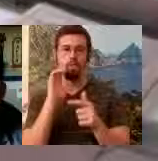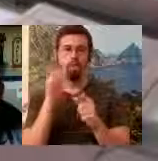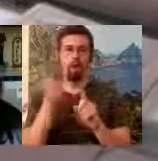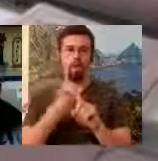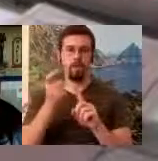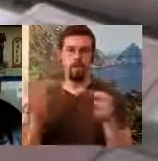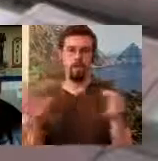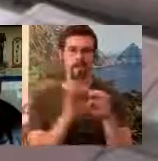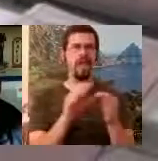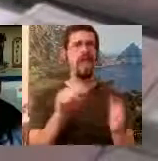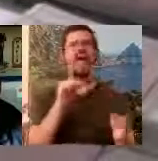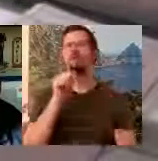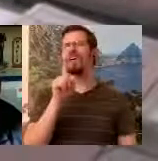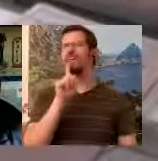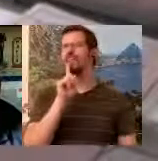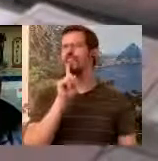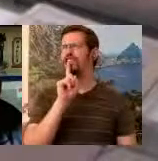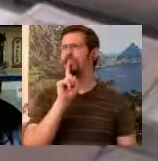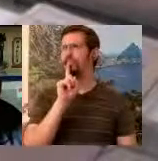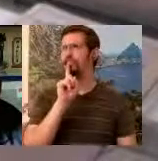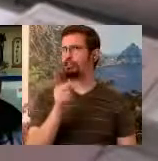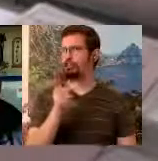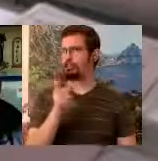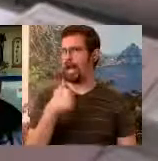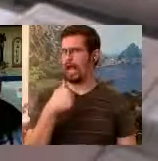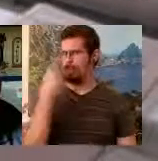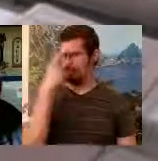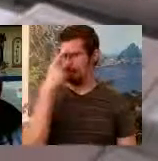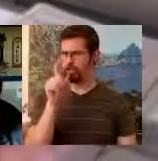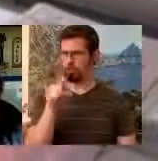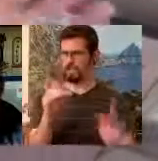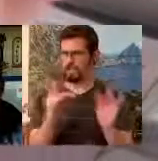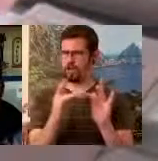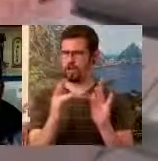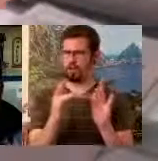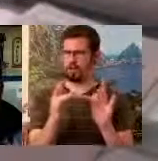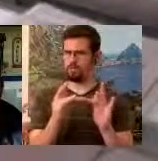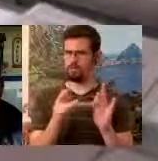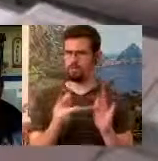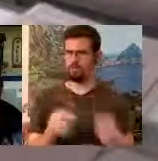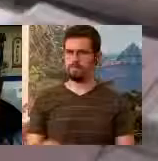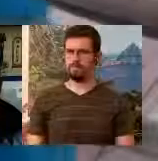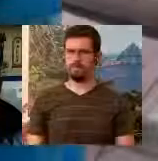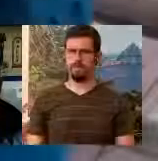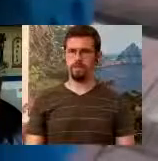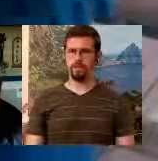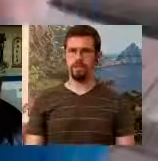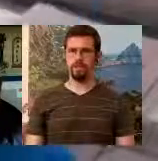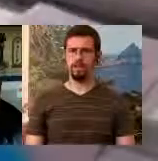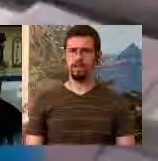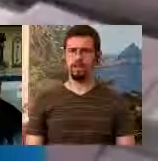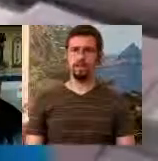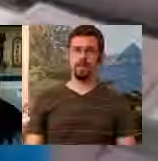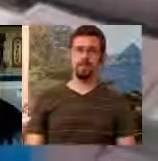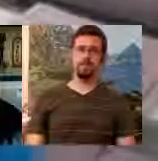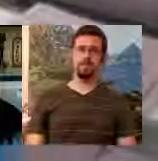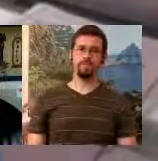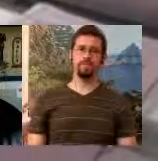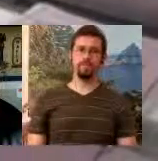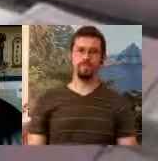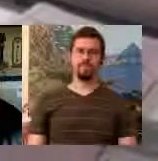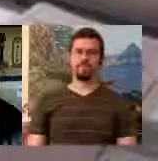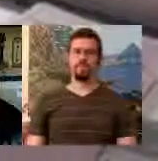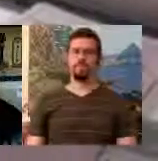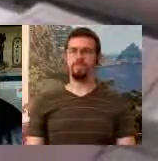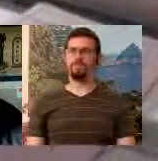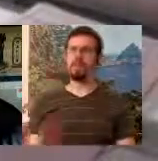I'm not sure which it is, and that's why you need to talk with him. We call him Ronnie. Hello. We'll contact